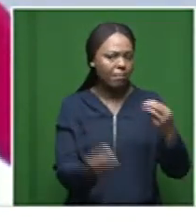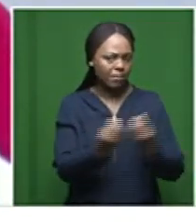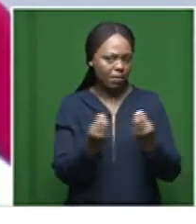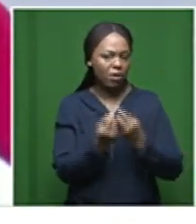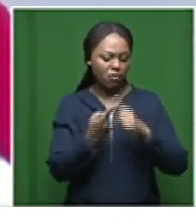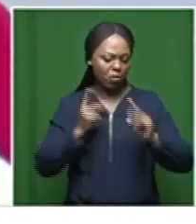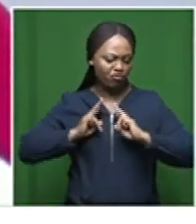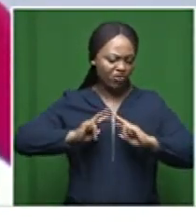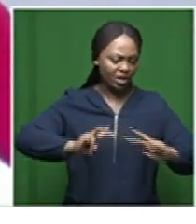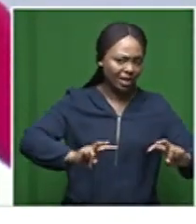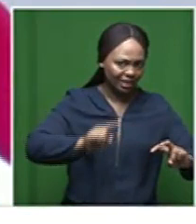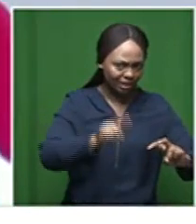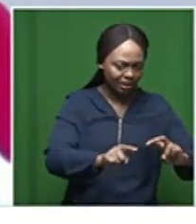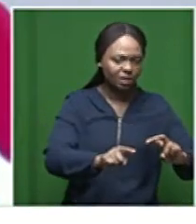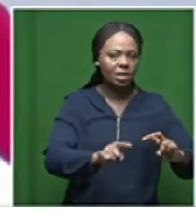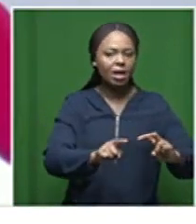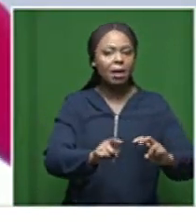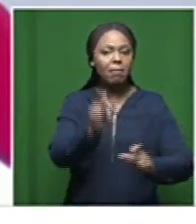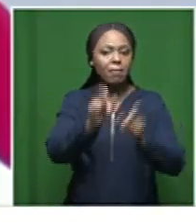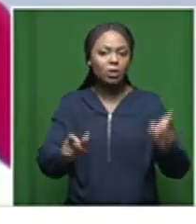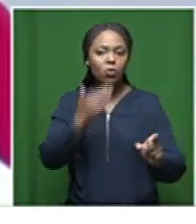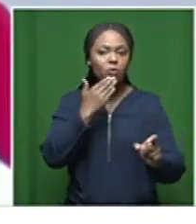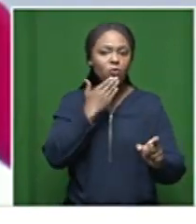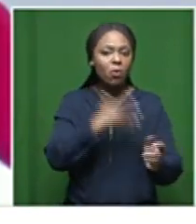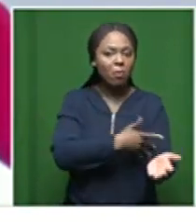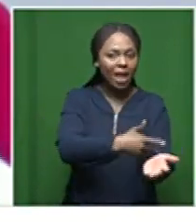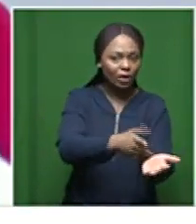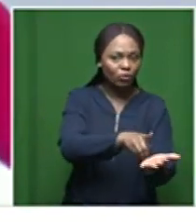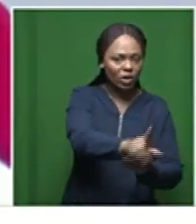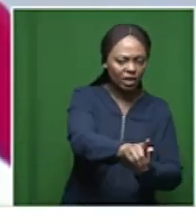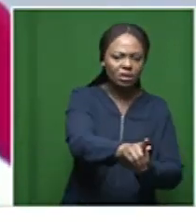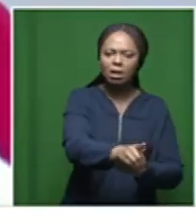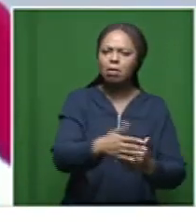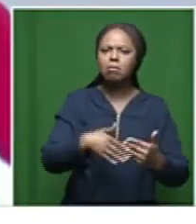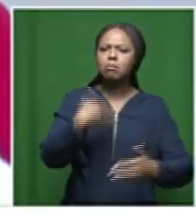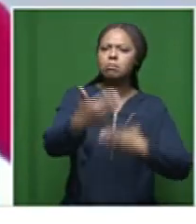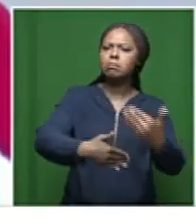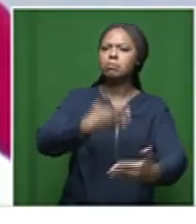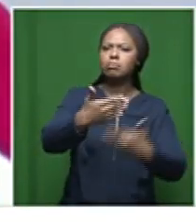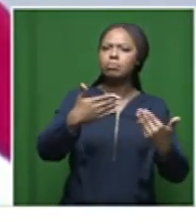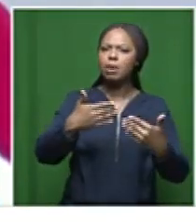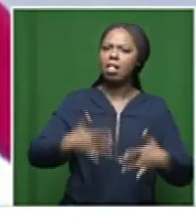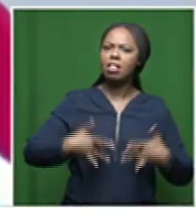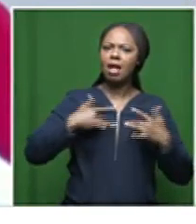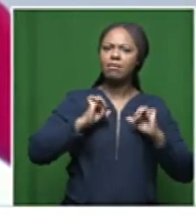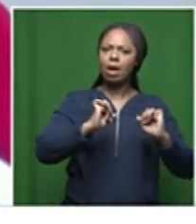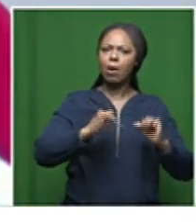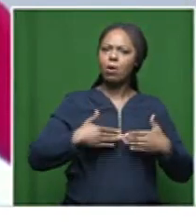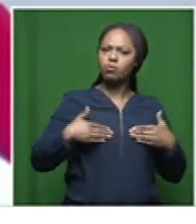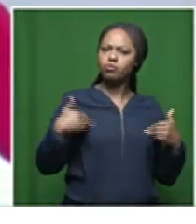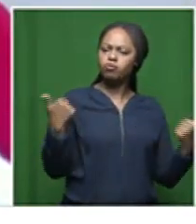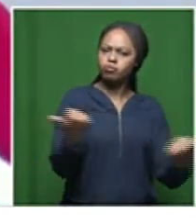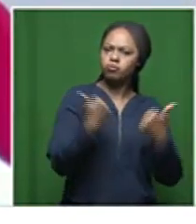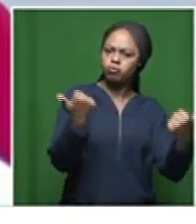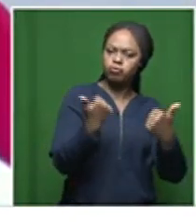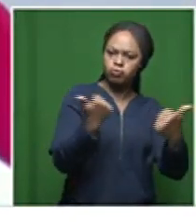that blood donors generally do tend to live healthier lifestyles. I think that that whole emphasis on,